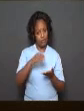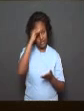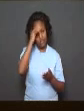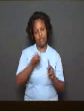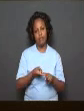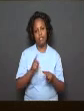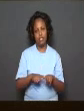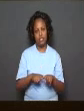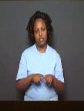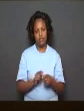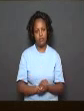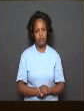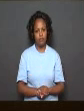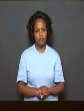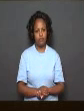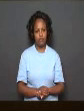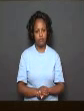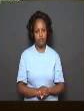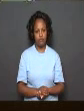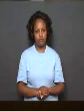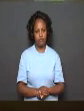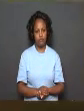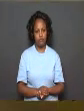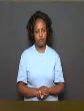Let's get back to our lesson.